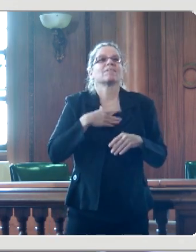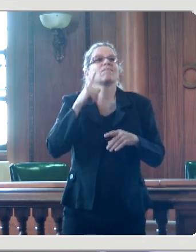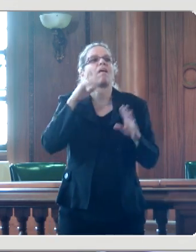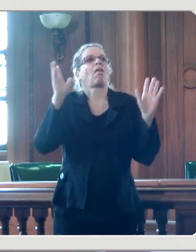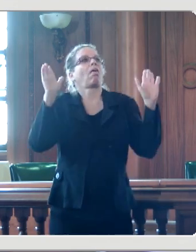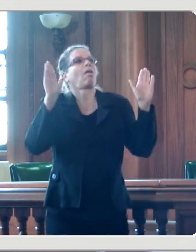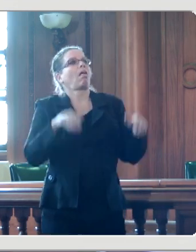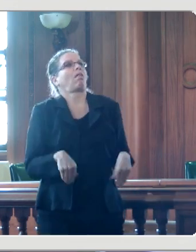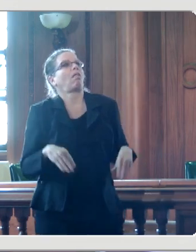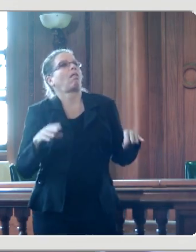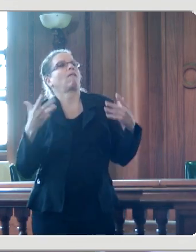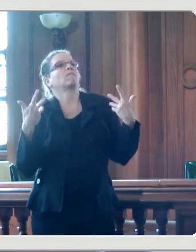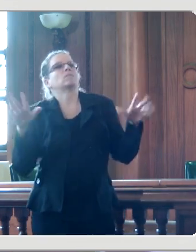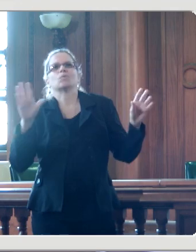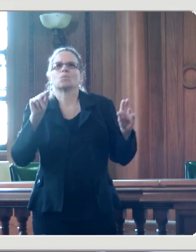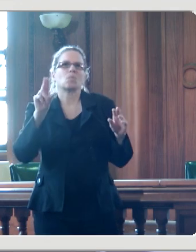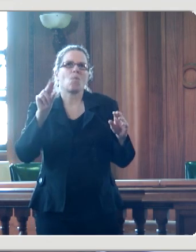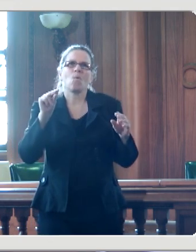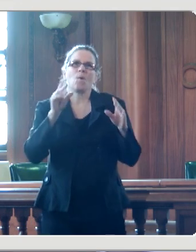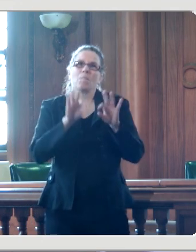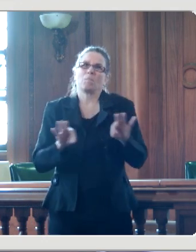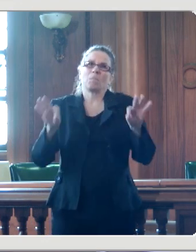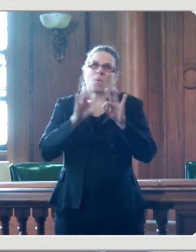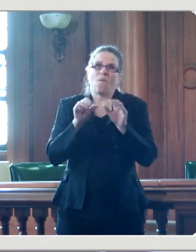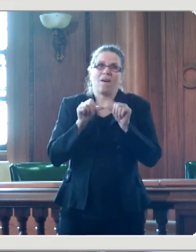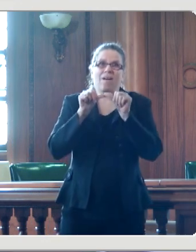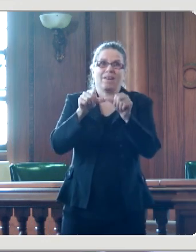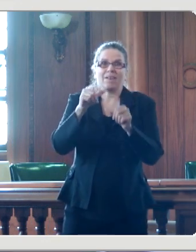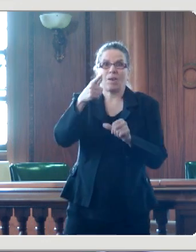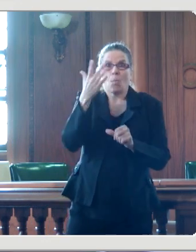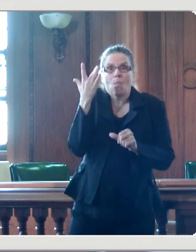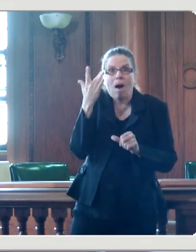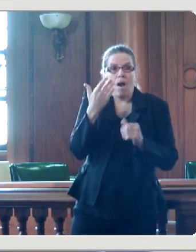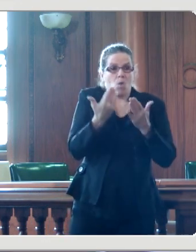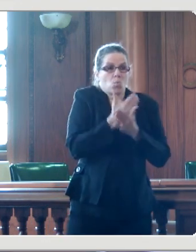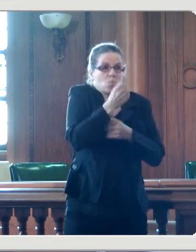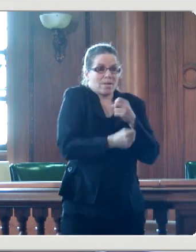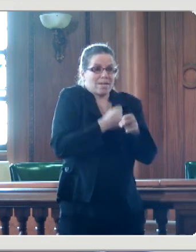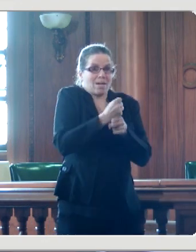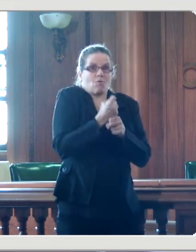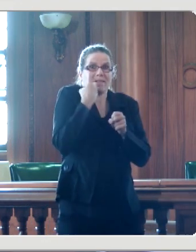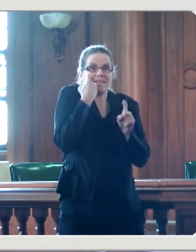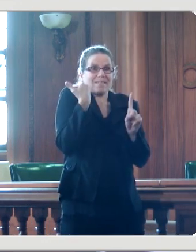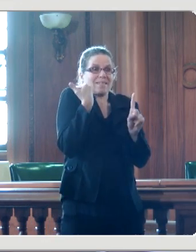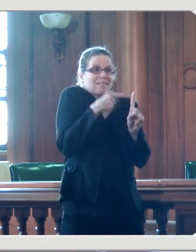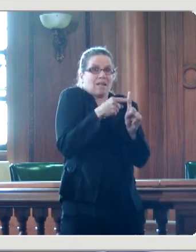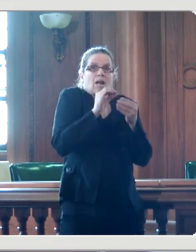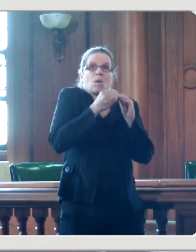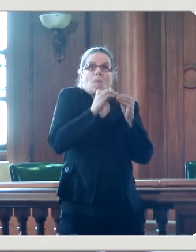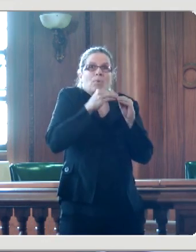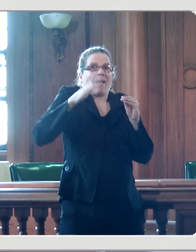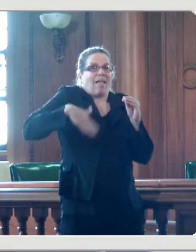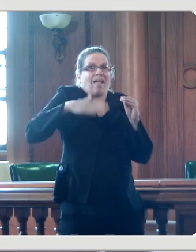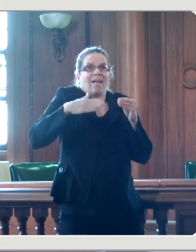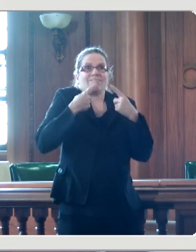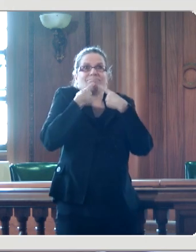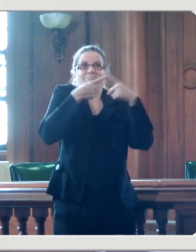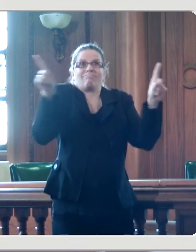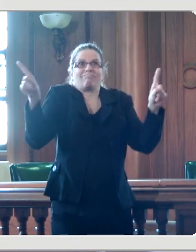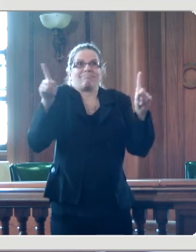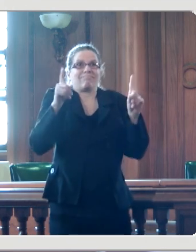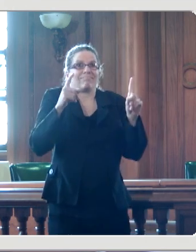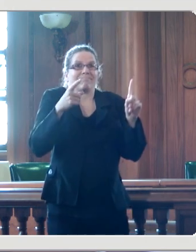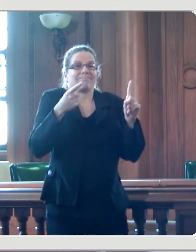this Christmas and New Year's Eve time frame. We're going to continue to push to pick up the pace on testing. We're